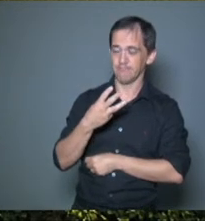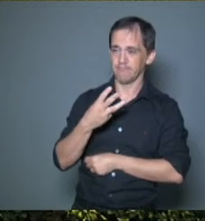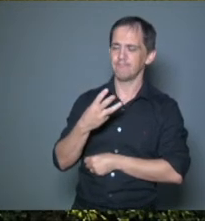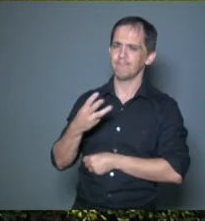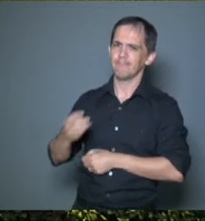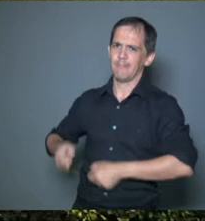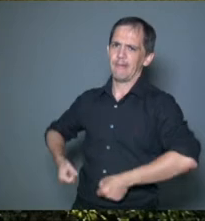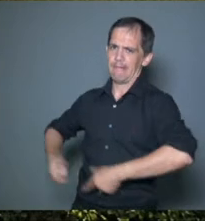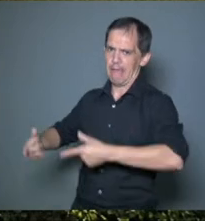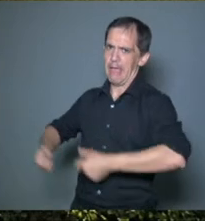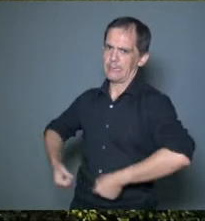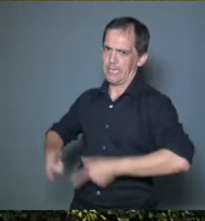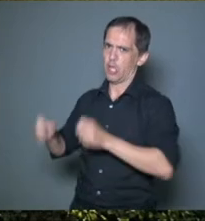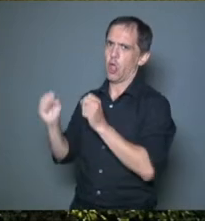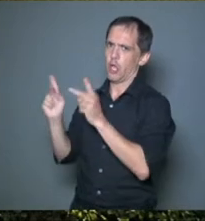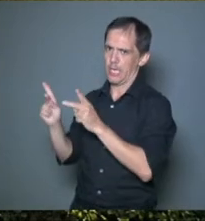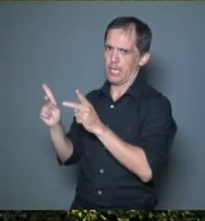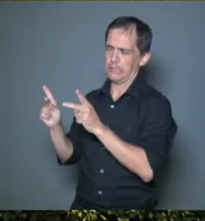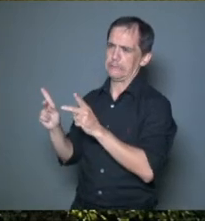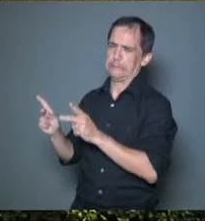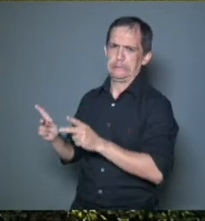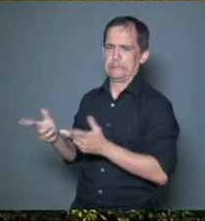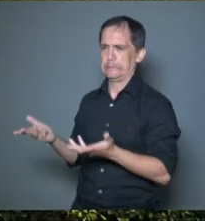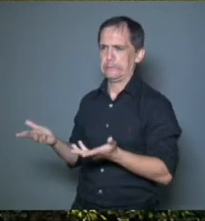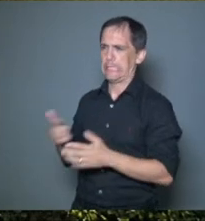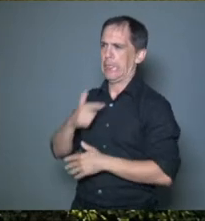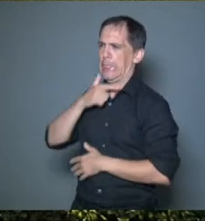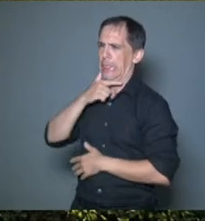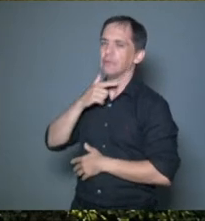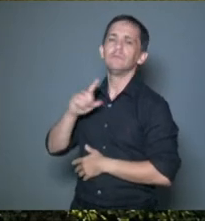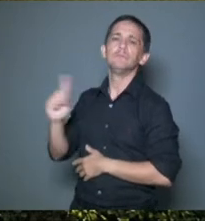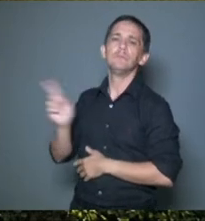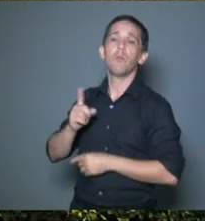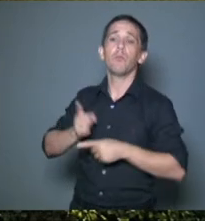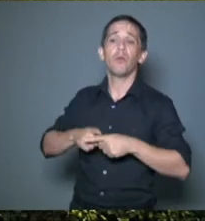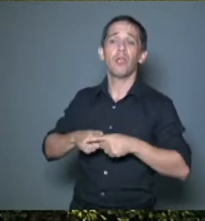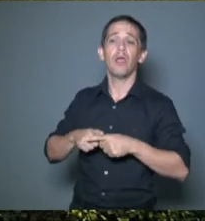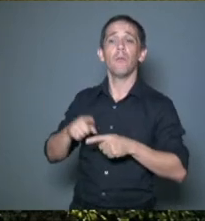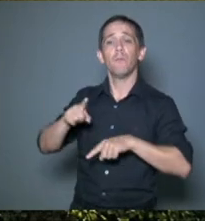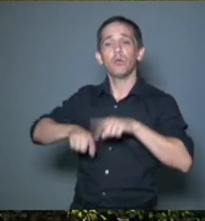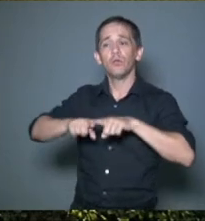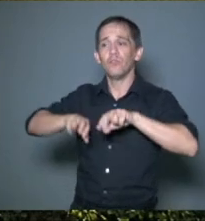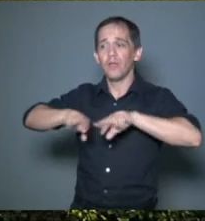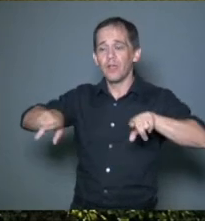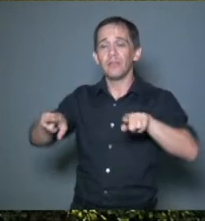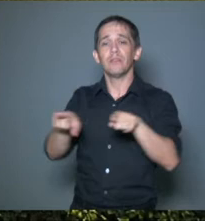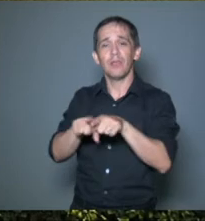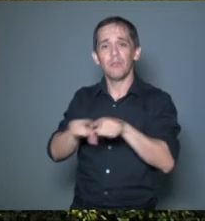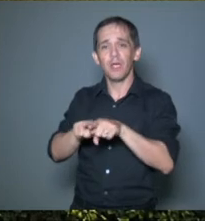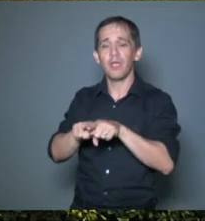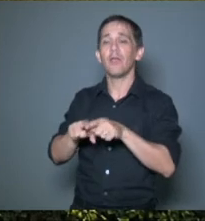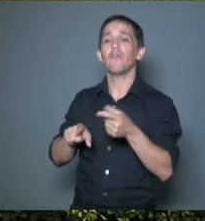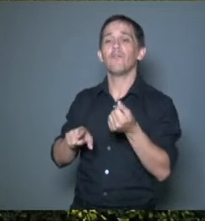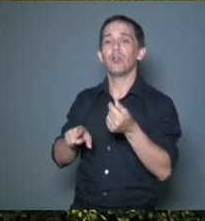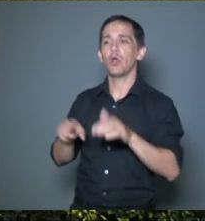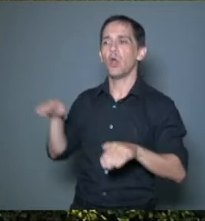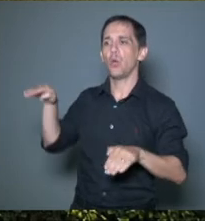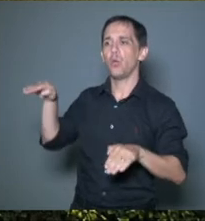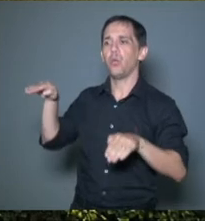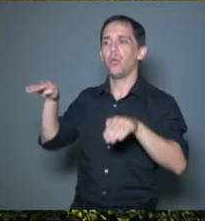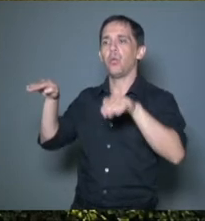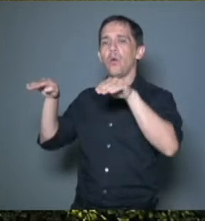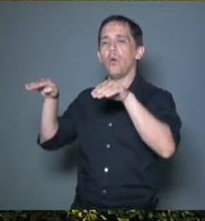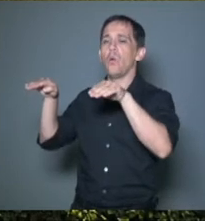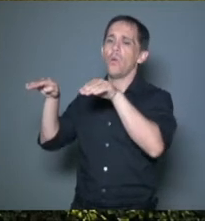will be offset by price increases we will enjoy in our ag